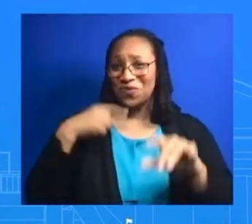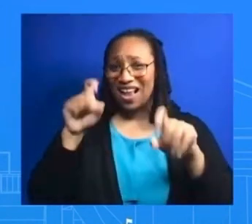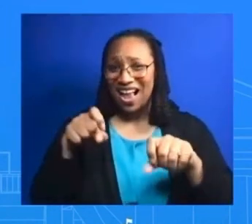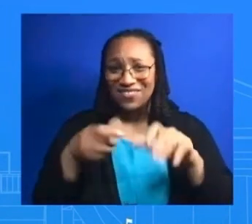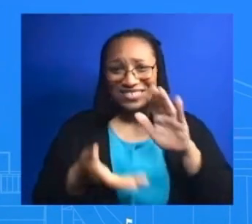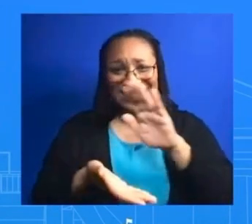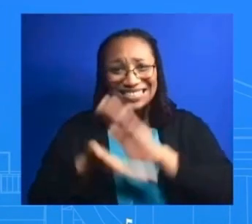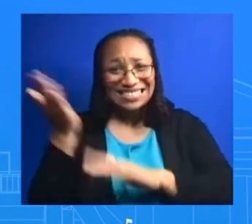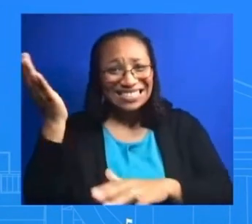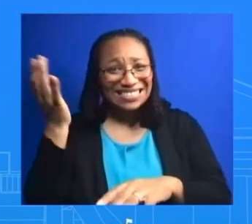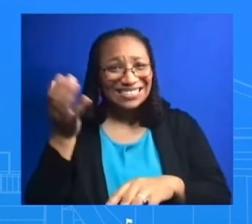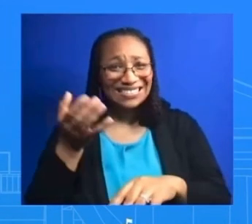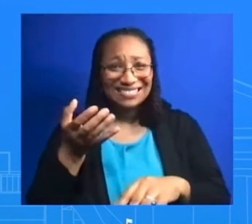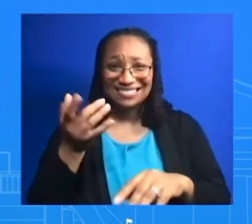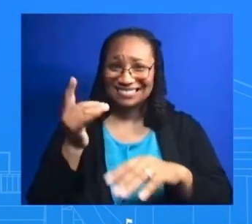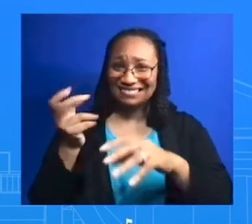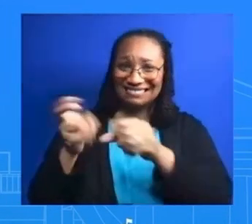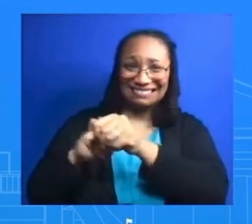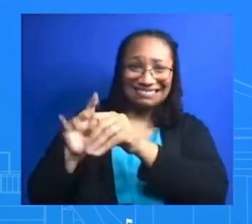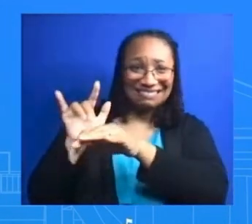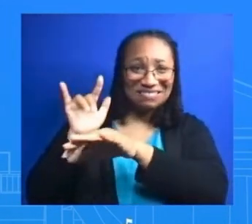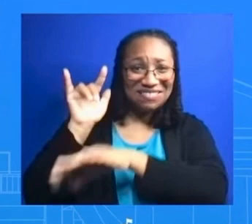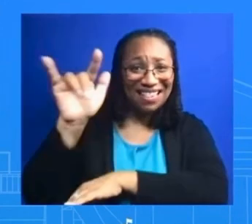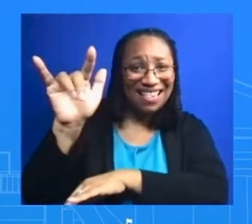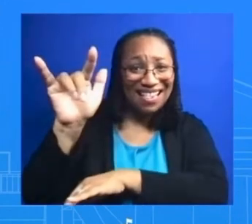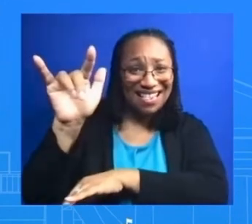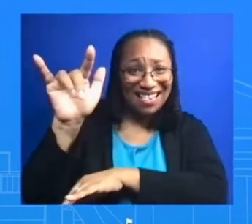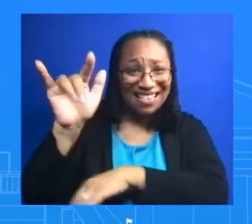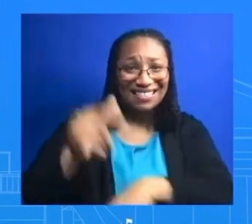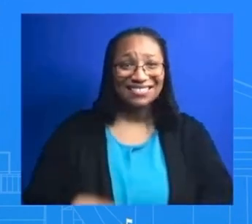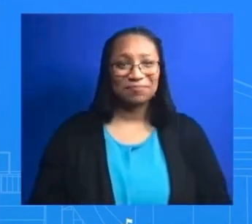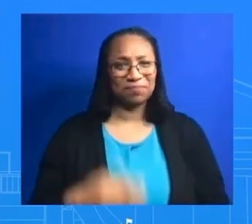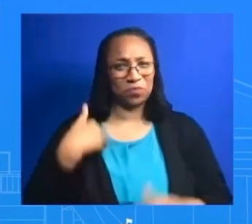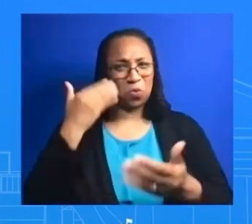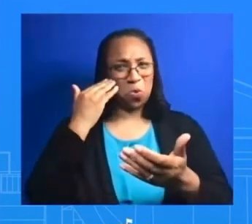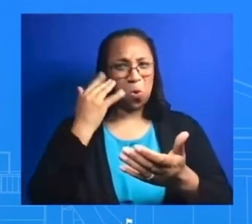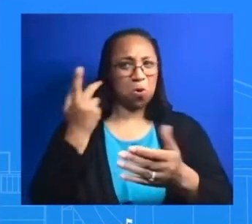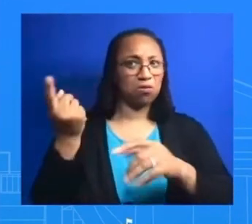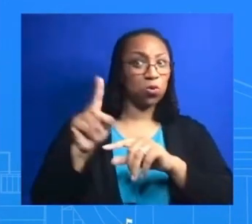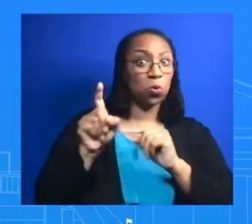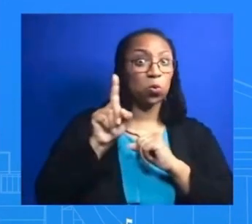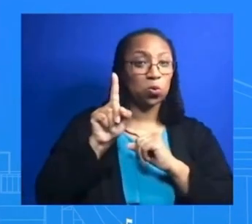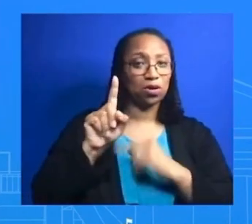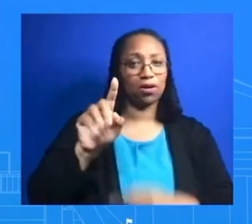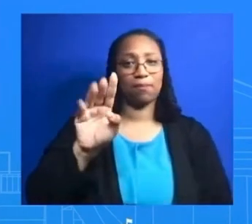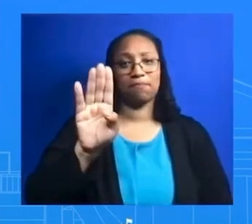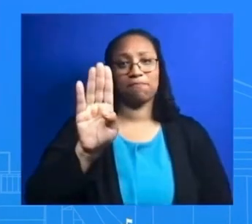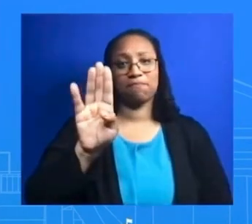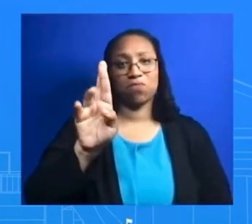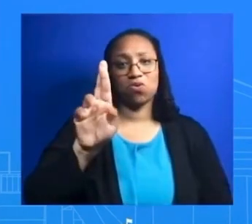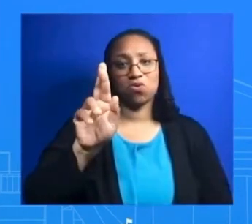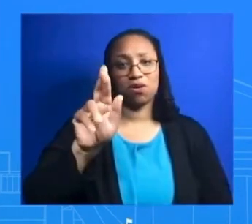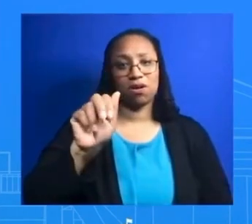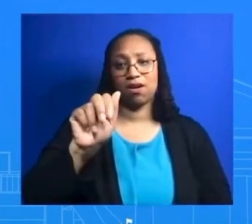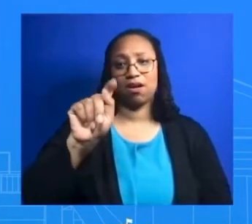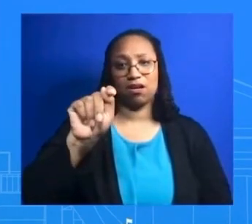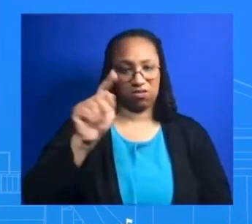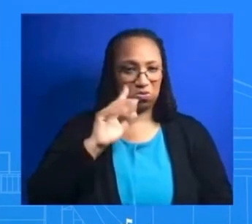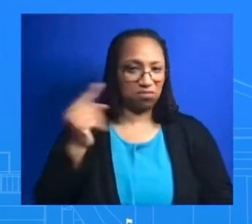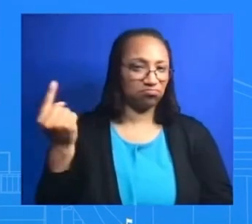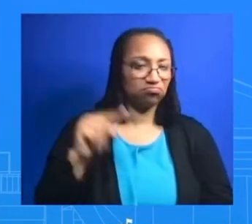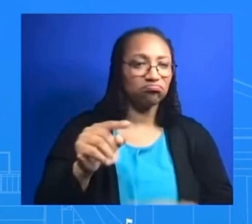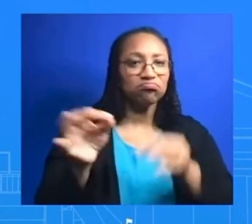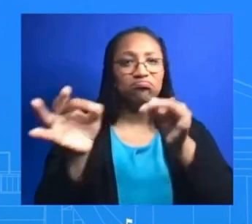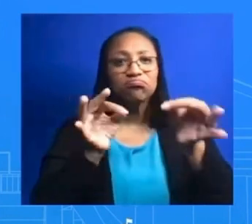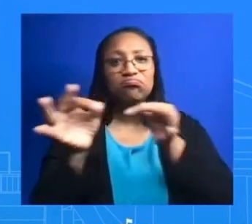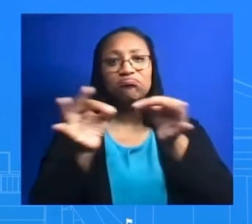more questions? And then. Thank you. Thank you very much. Thank you so much. Happy 4th. Yeah. Thank you. Good weekend. All right,